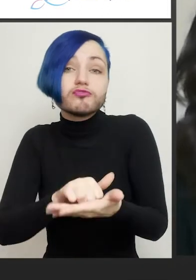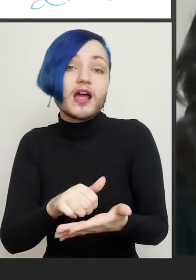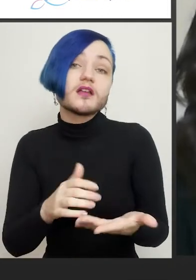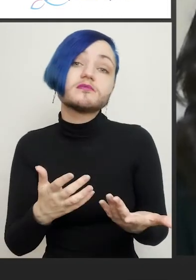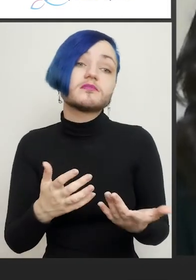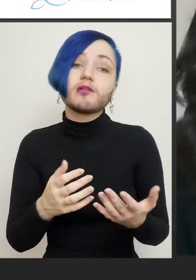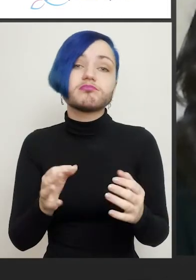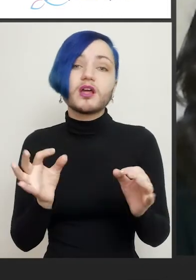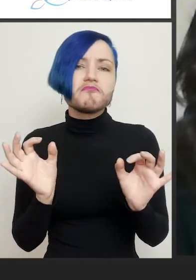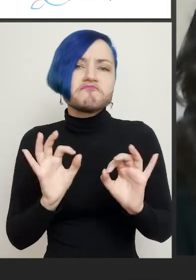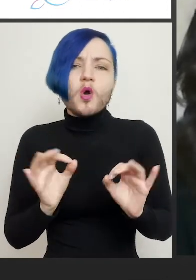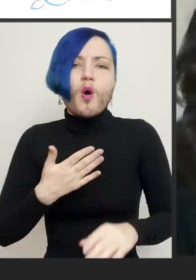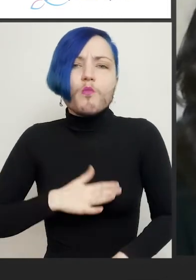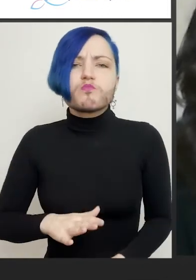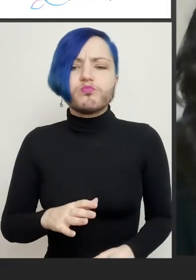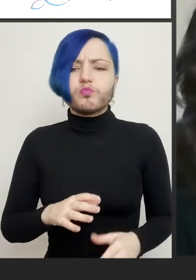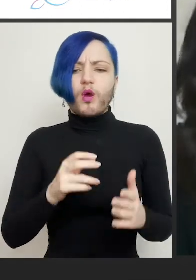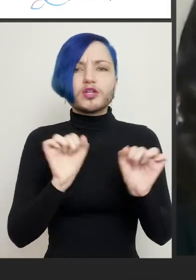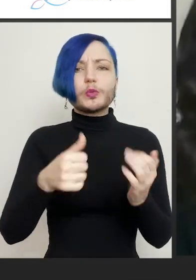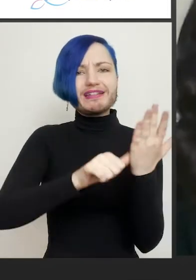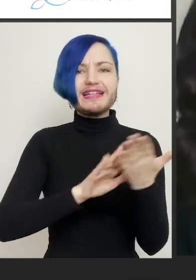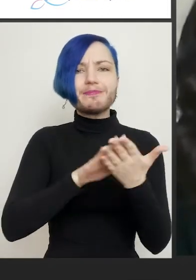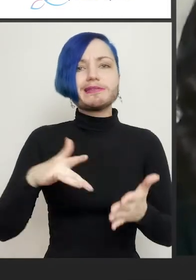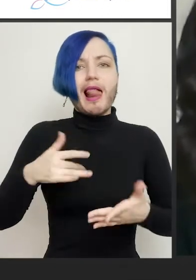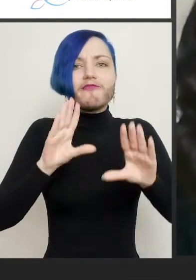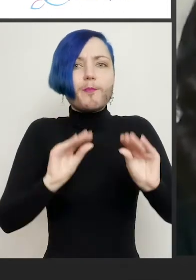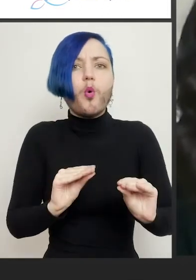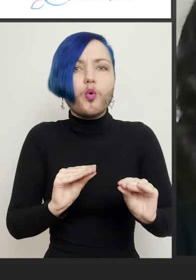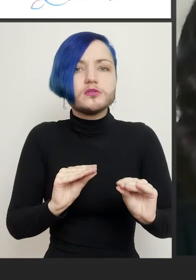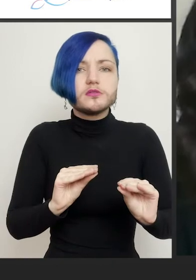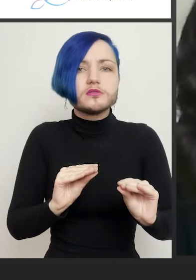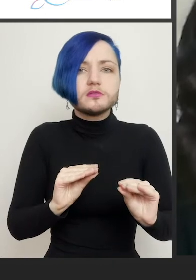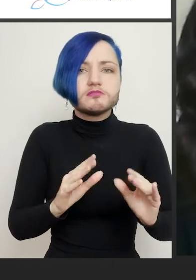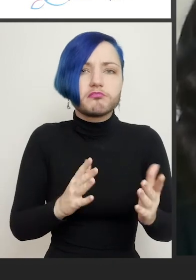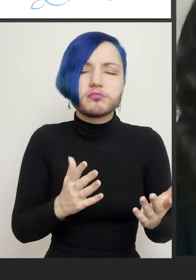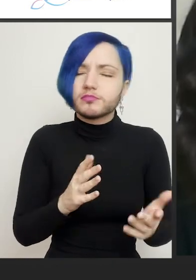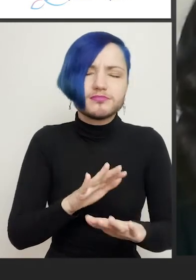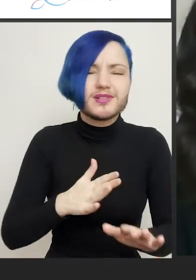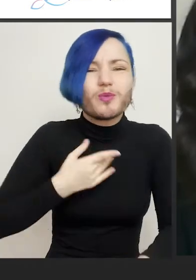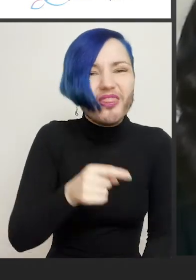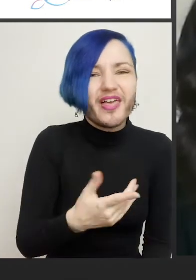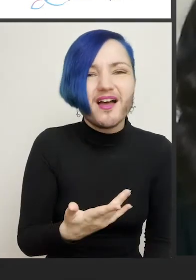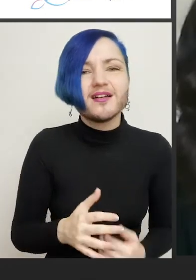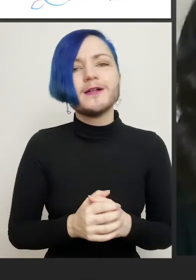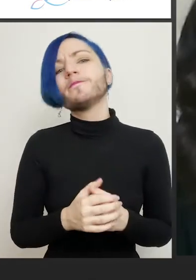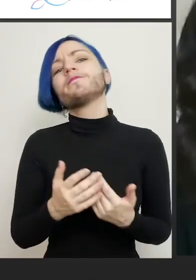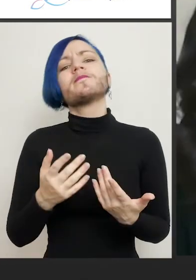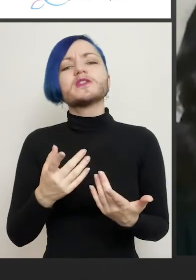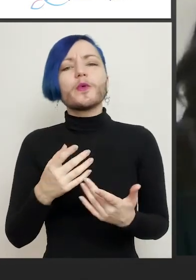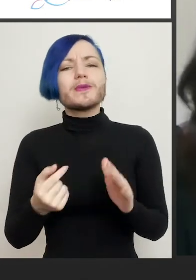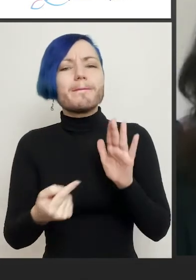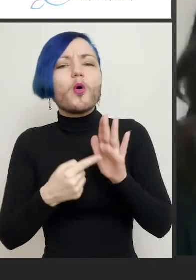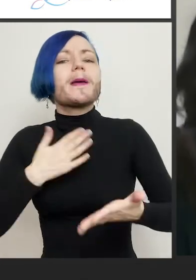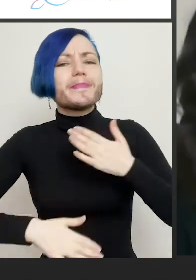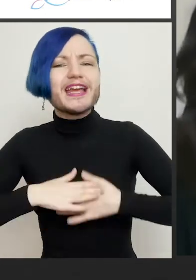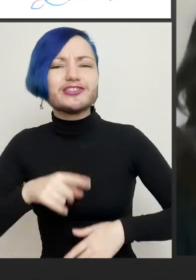wants, lives to go on pause. And that really important thing that you said about learning about patience, and your body might not be where you want it to be yet.